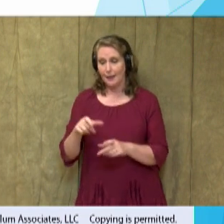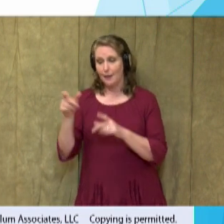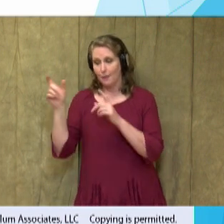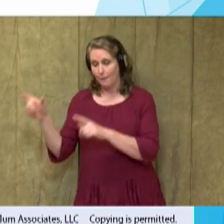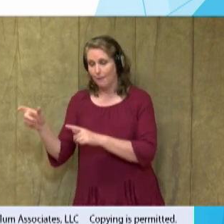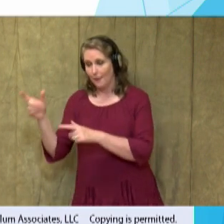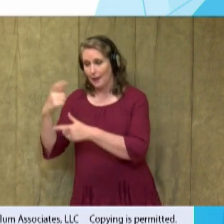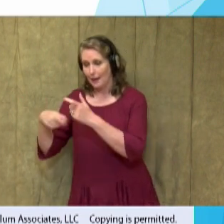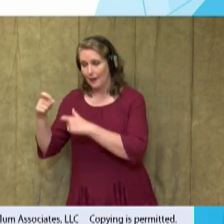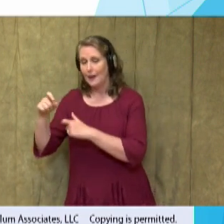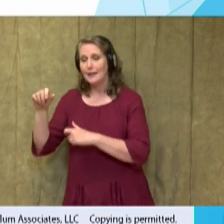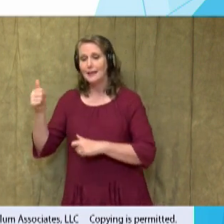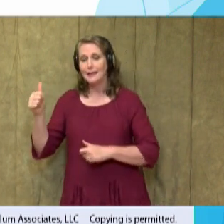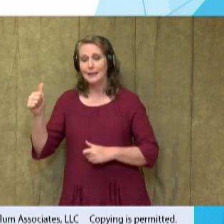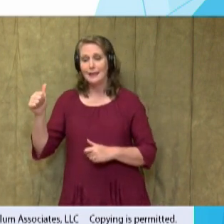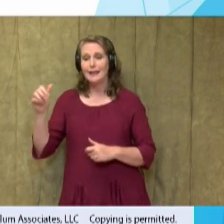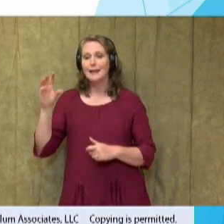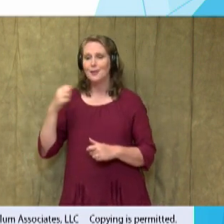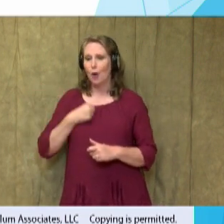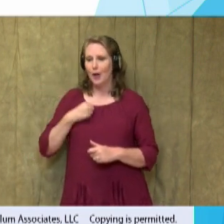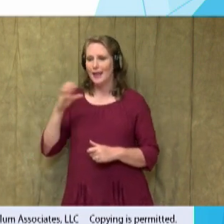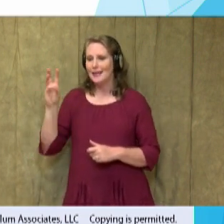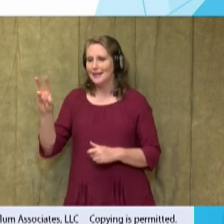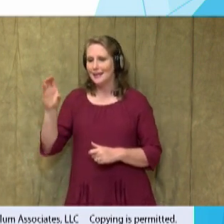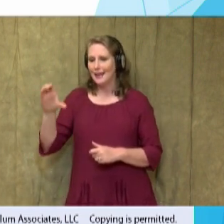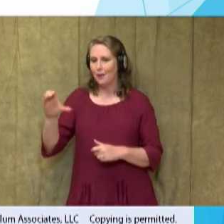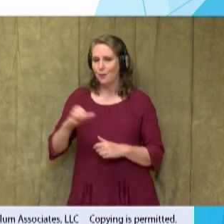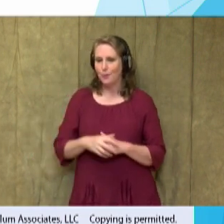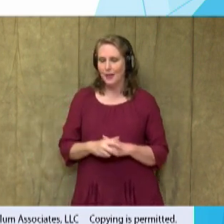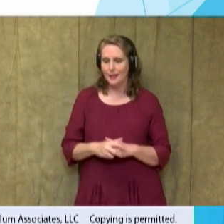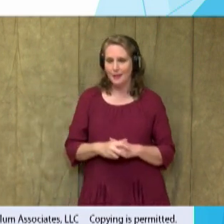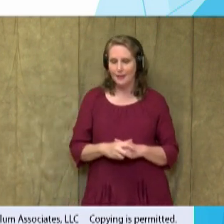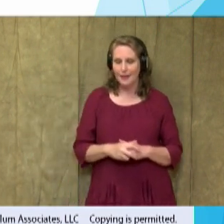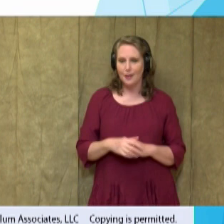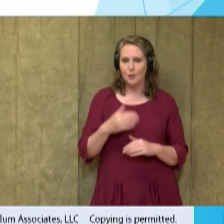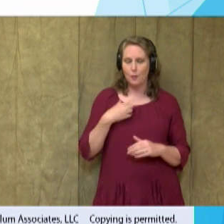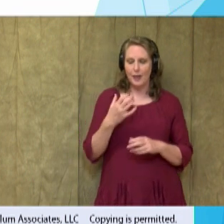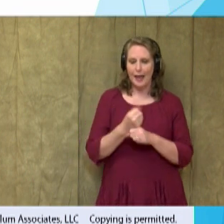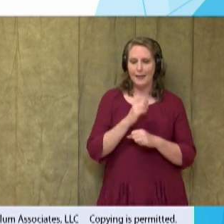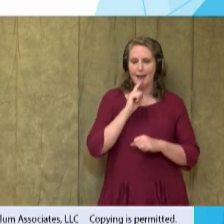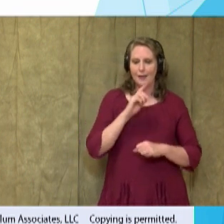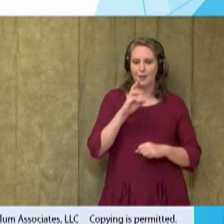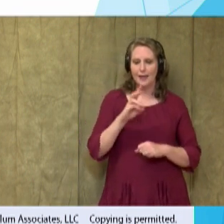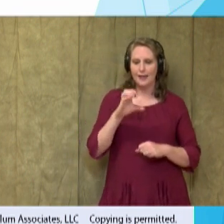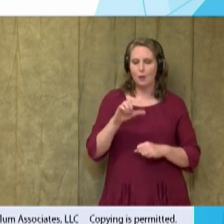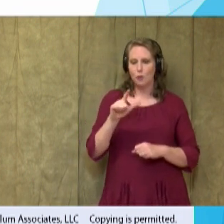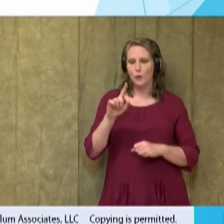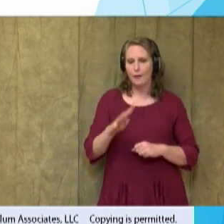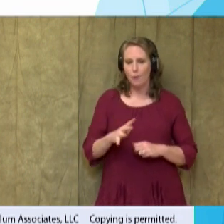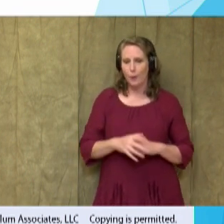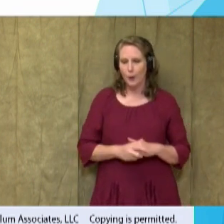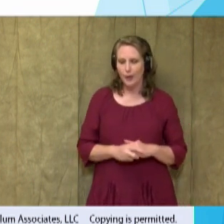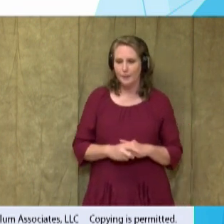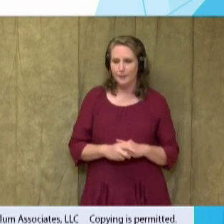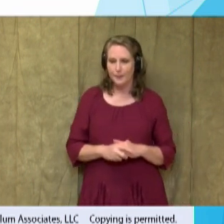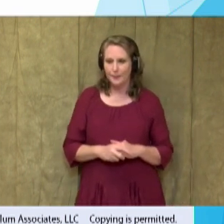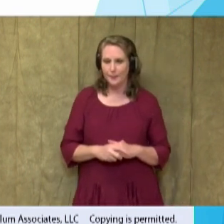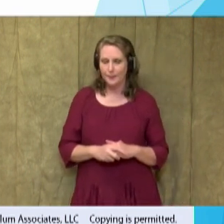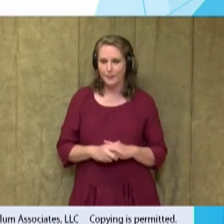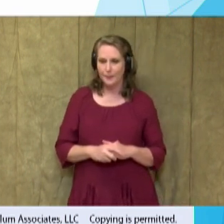had 6 hundreds because we regrouped and we got the answer of 624. All right.